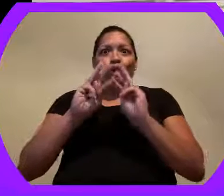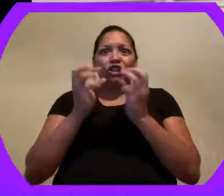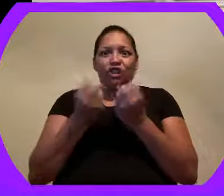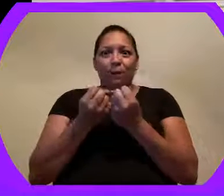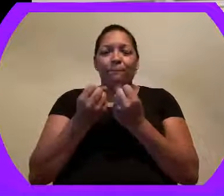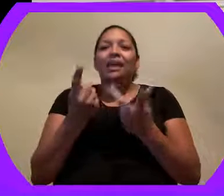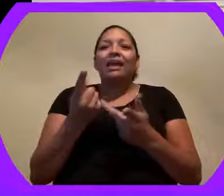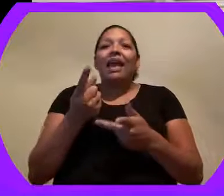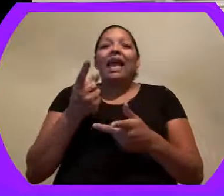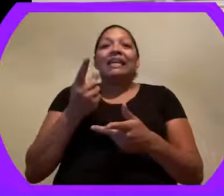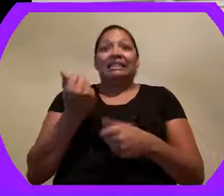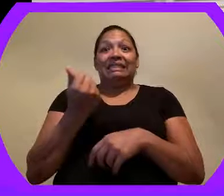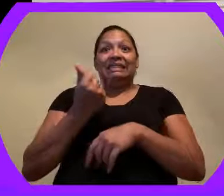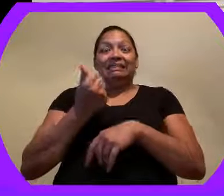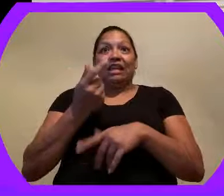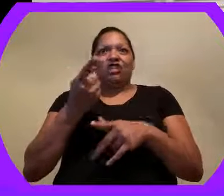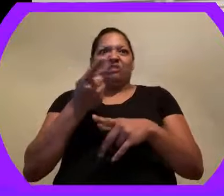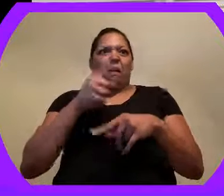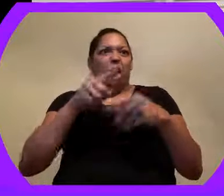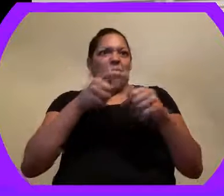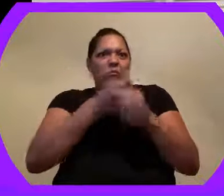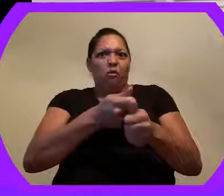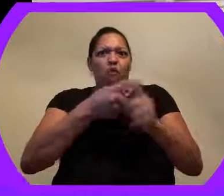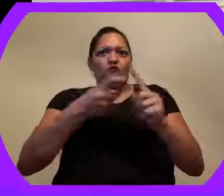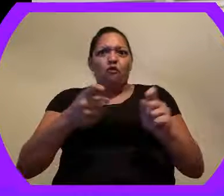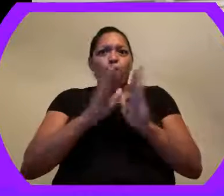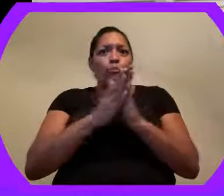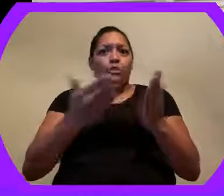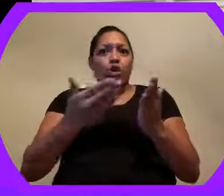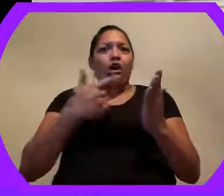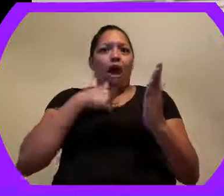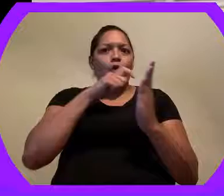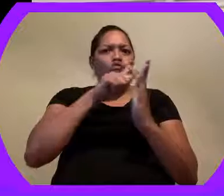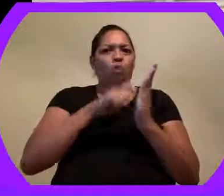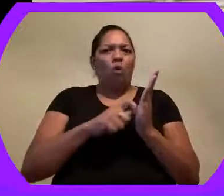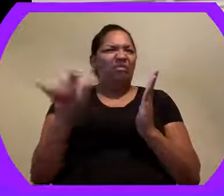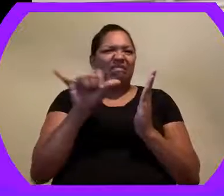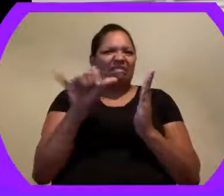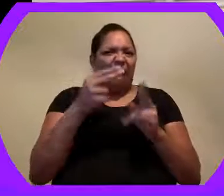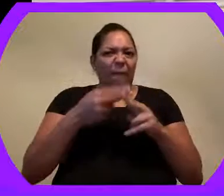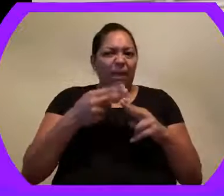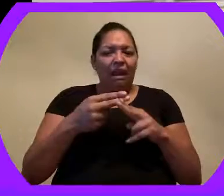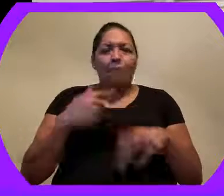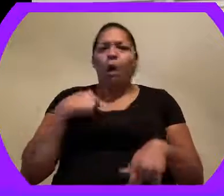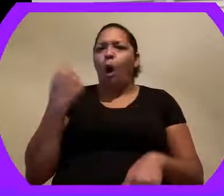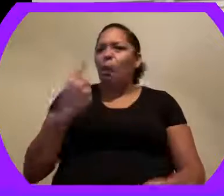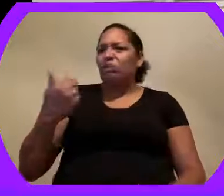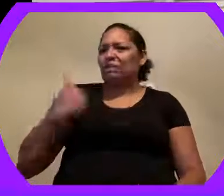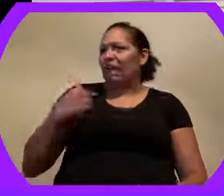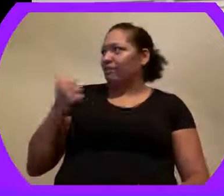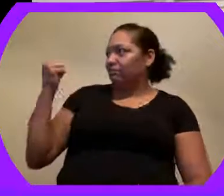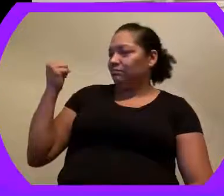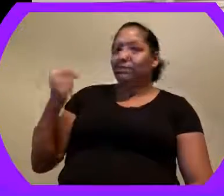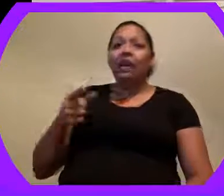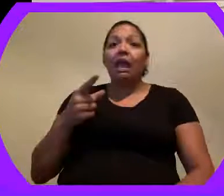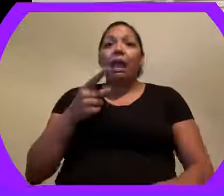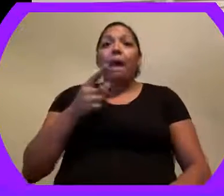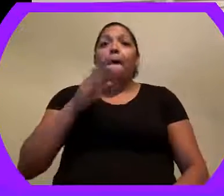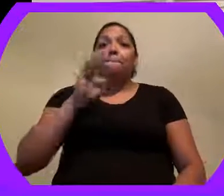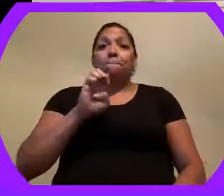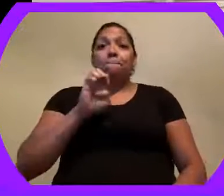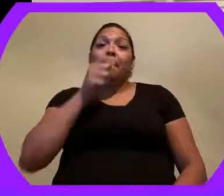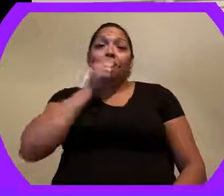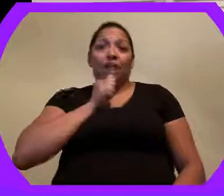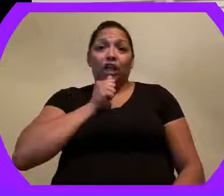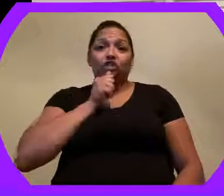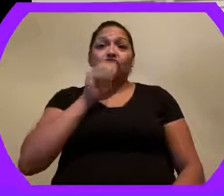today's workshop, Be Patient, Be Present, Be Joyful, is actually based on a book that I wrote of the same name. So you can see one in the background there, but I always keep